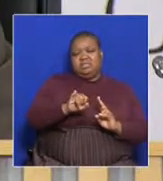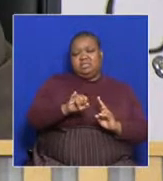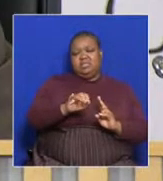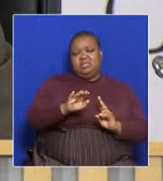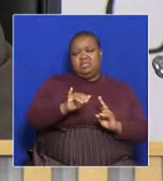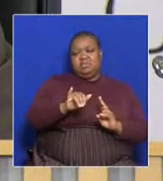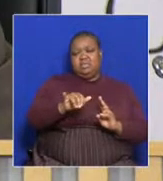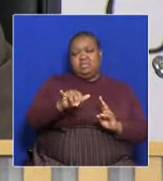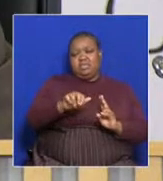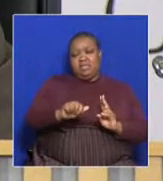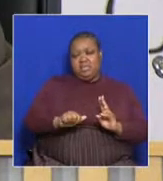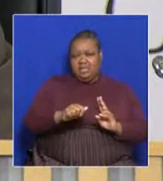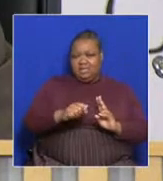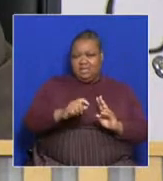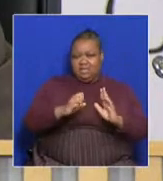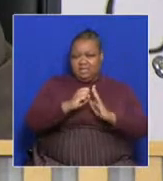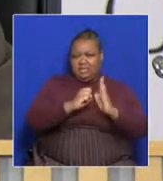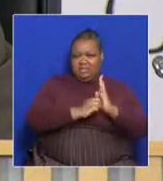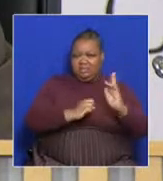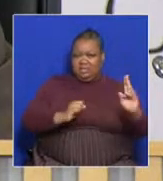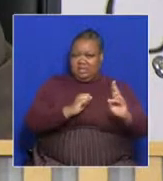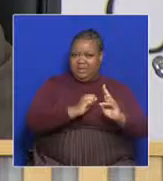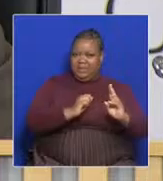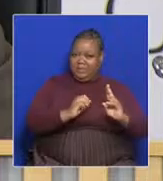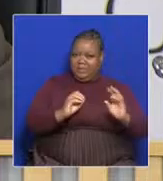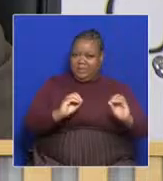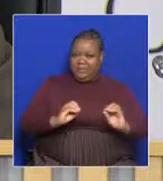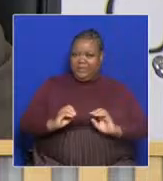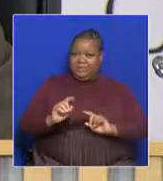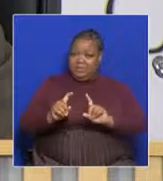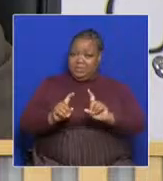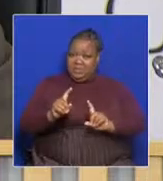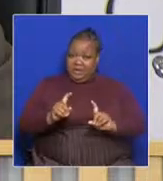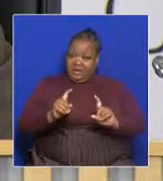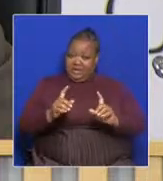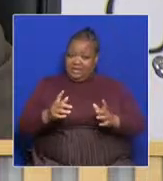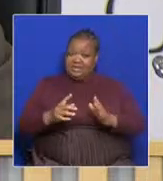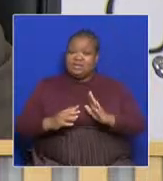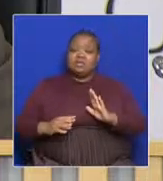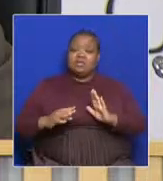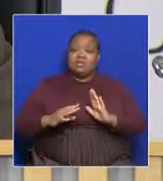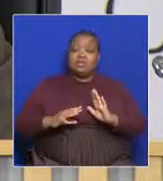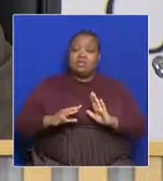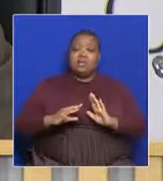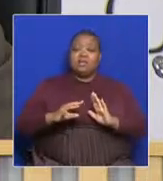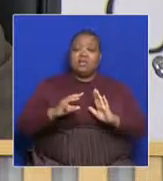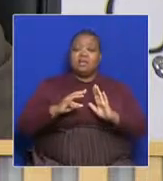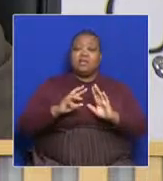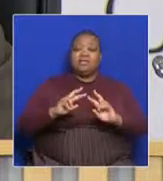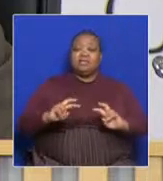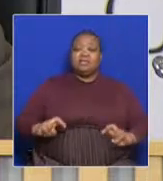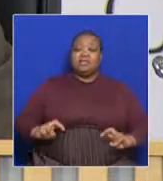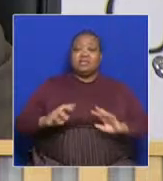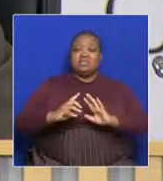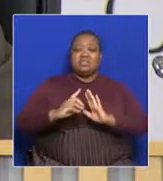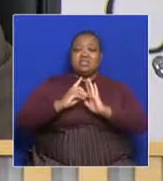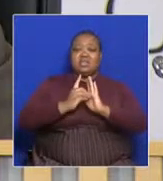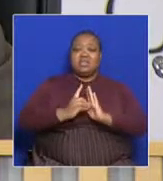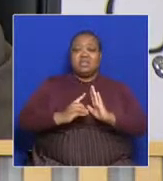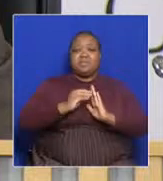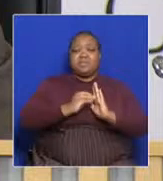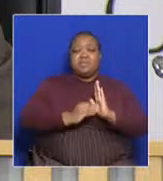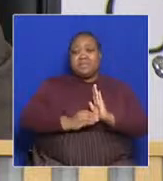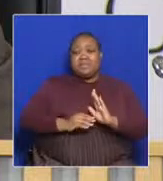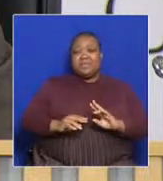there is no entry in the investigation diary that either of the statements was obtained from the